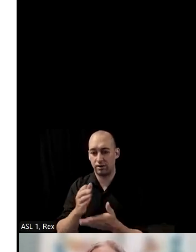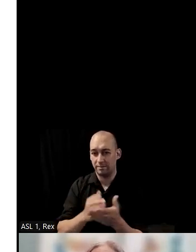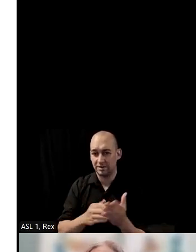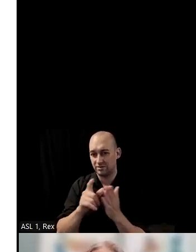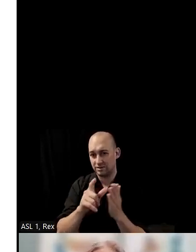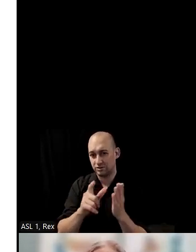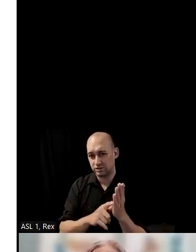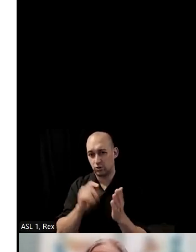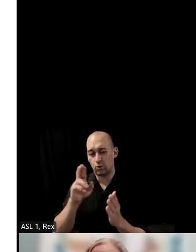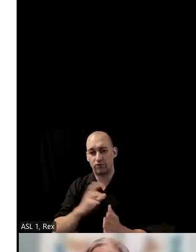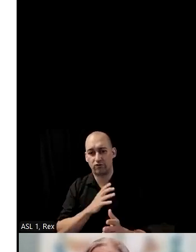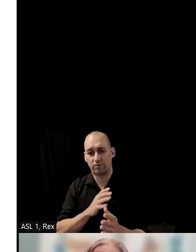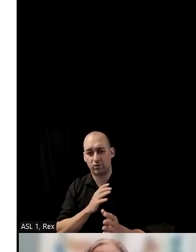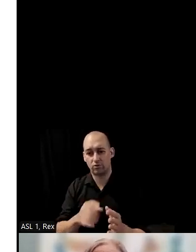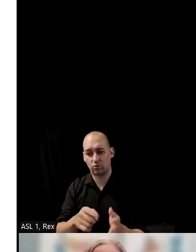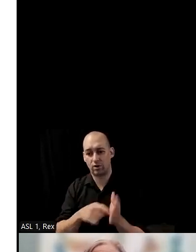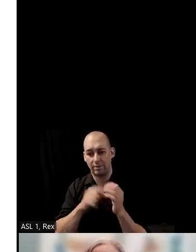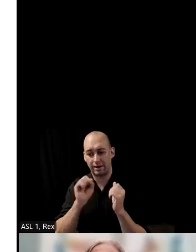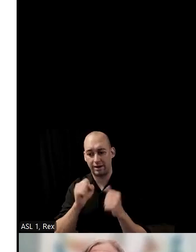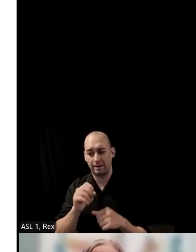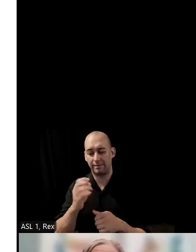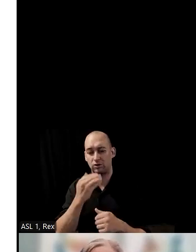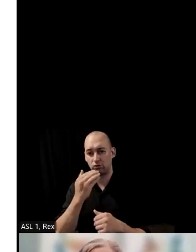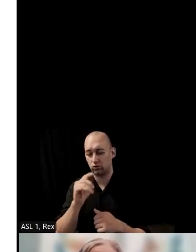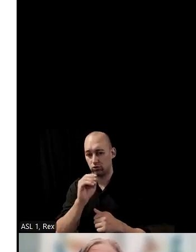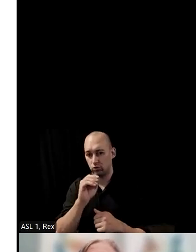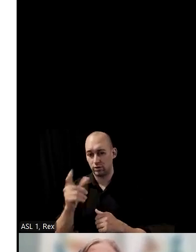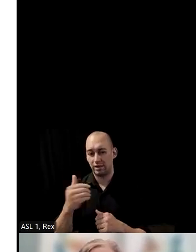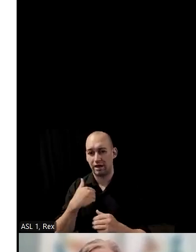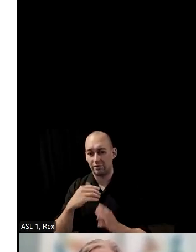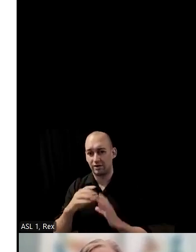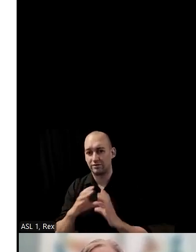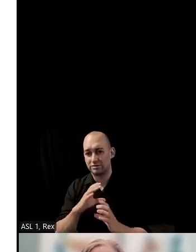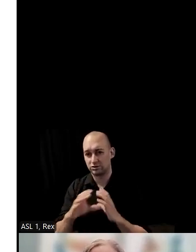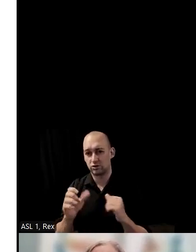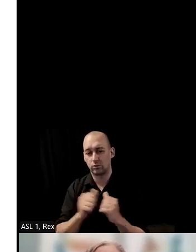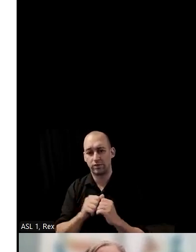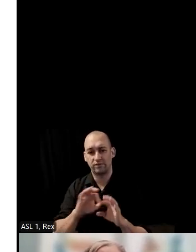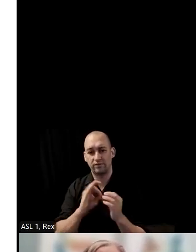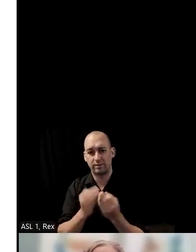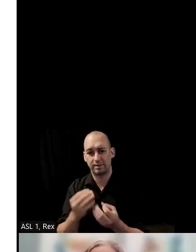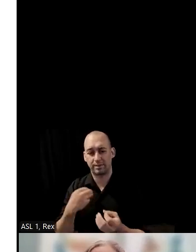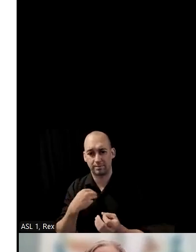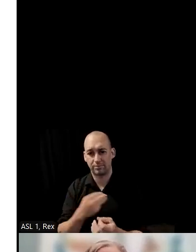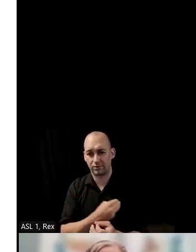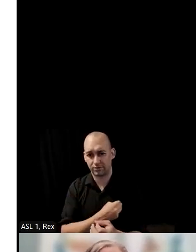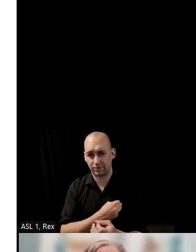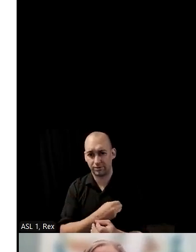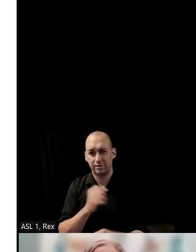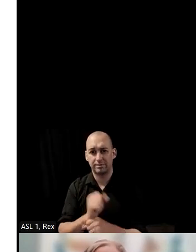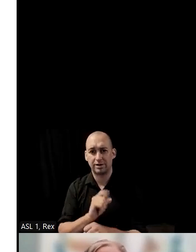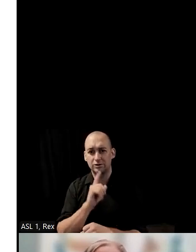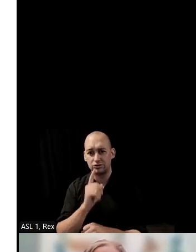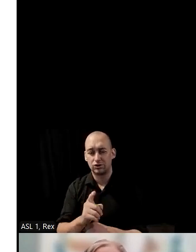could just be a really excellent tool for them to have a conversation with their family member so that they can ensure that, they